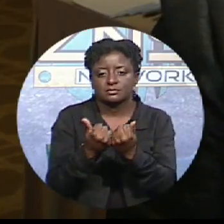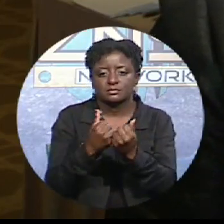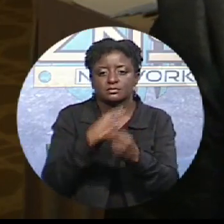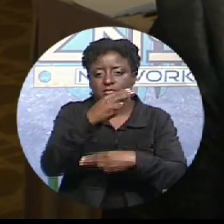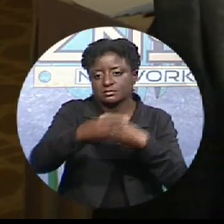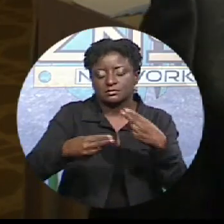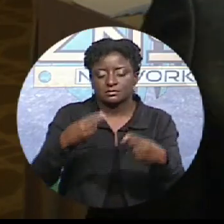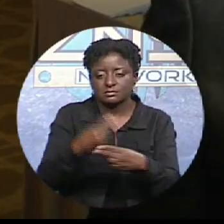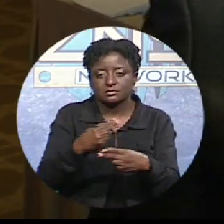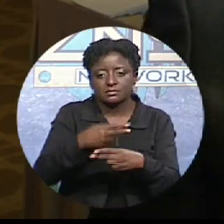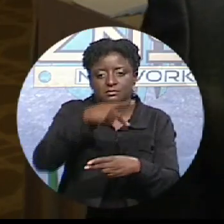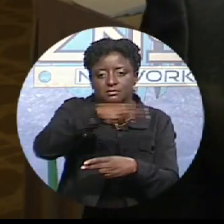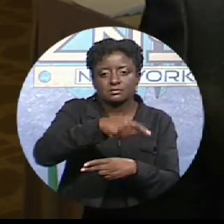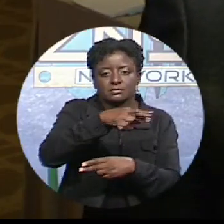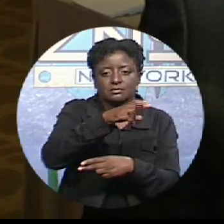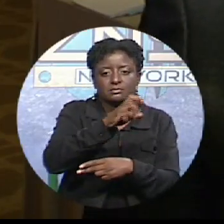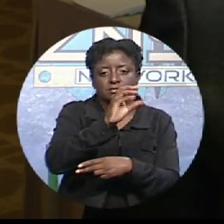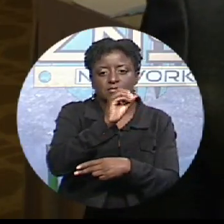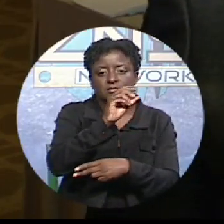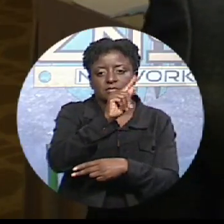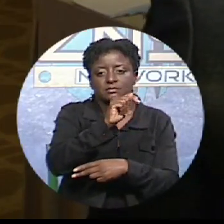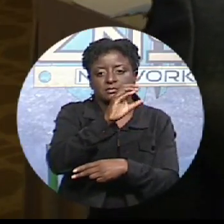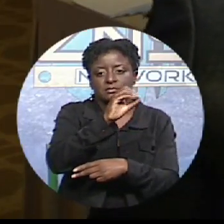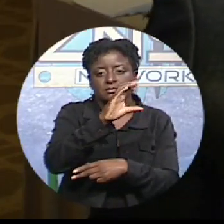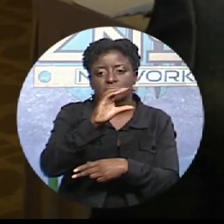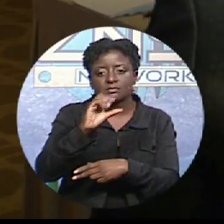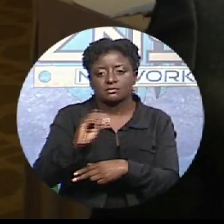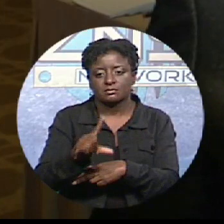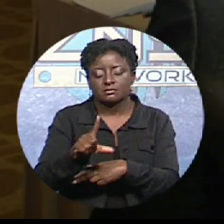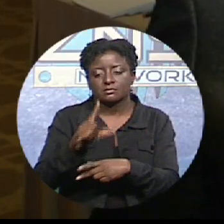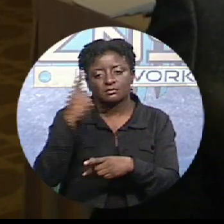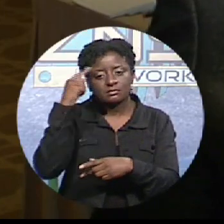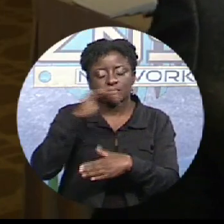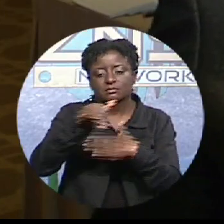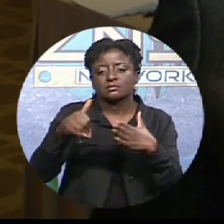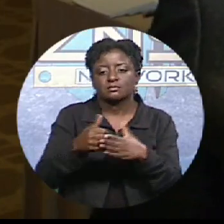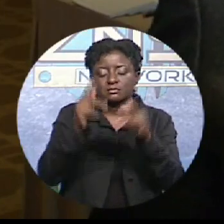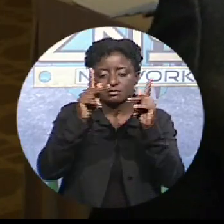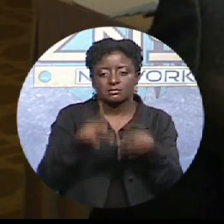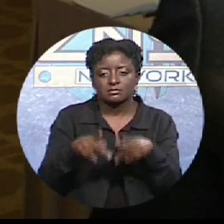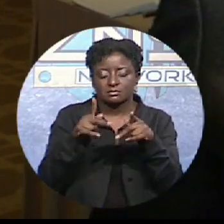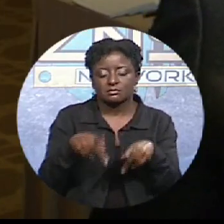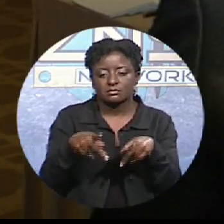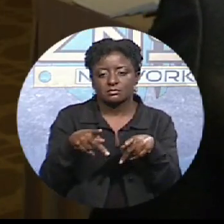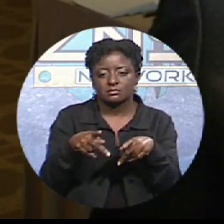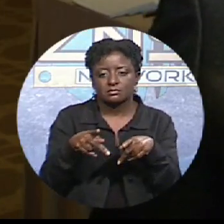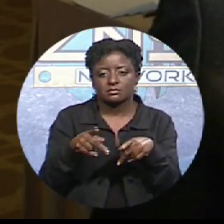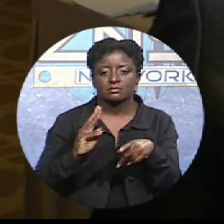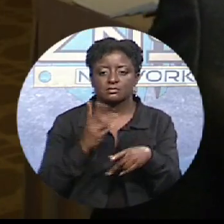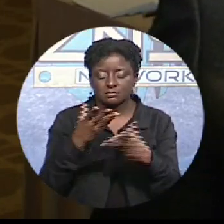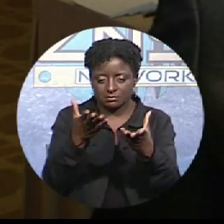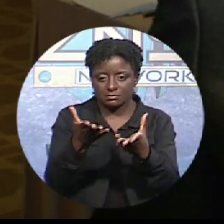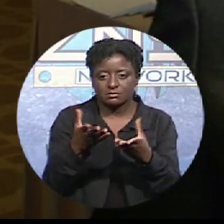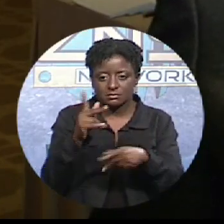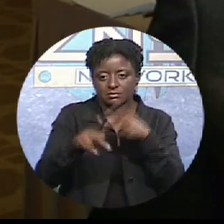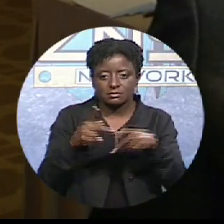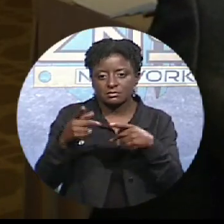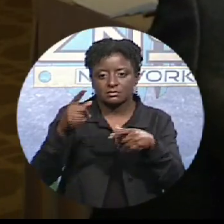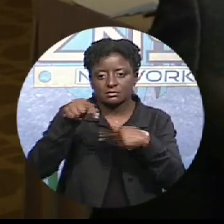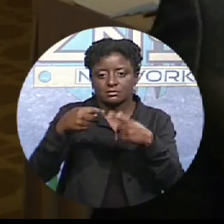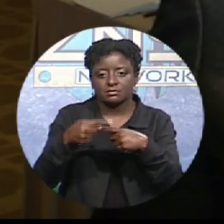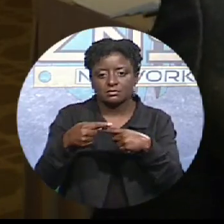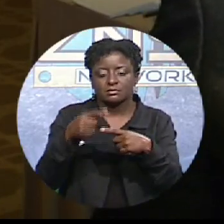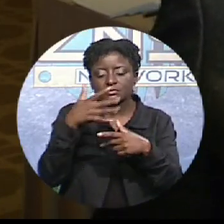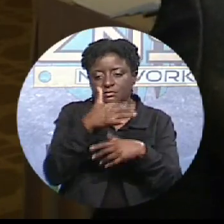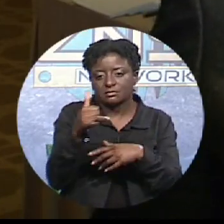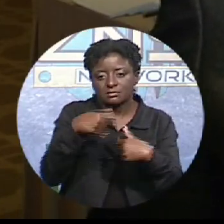is geared for the whole man. As it stands, we want persons, when they go to an event, we